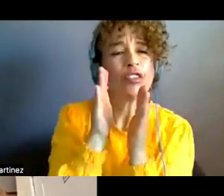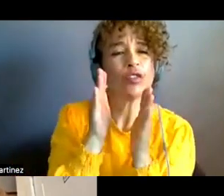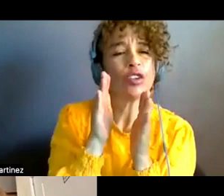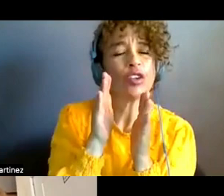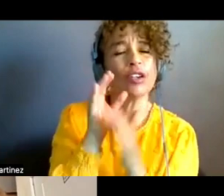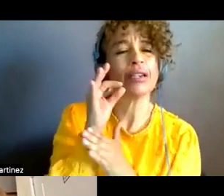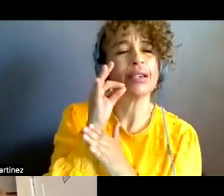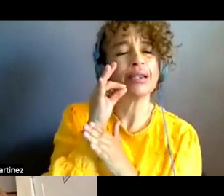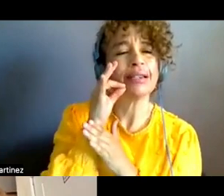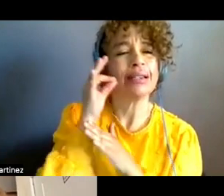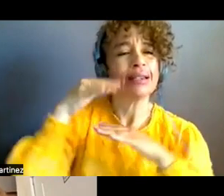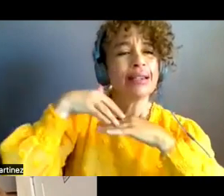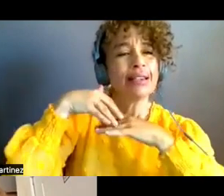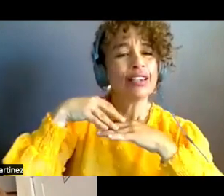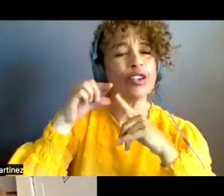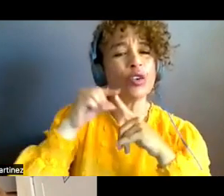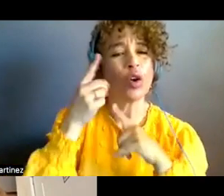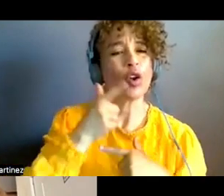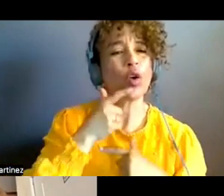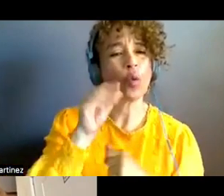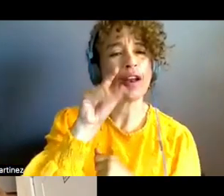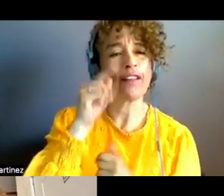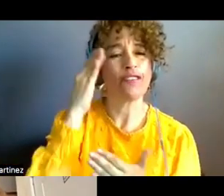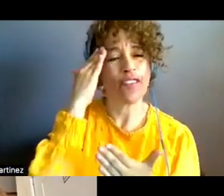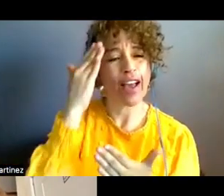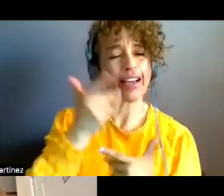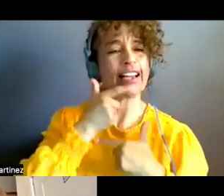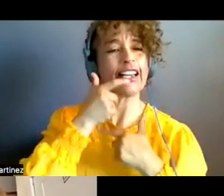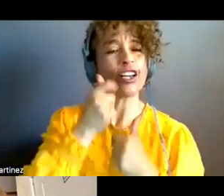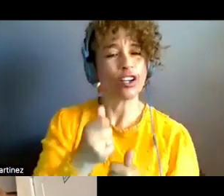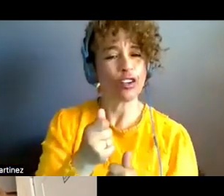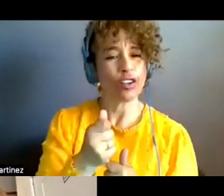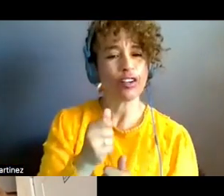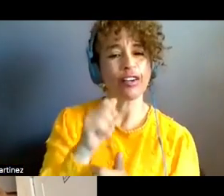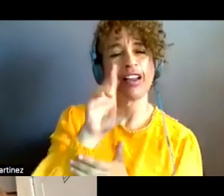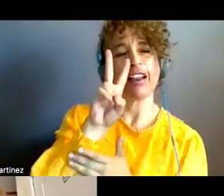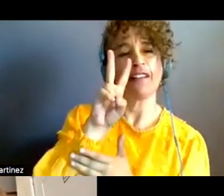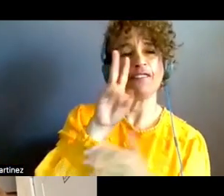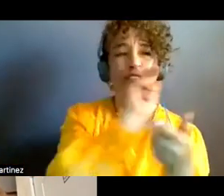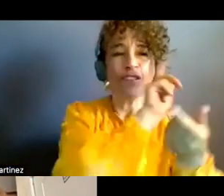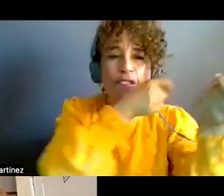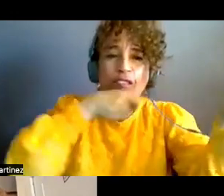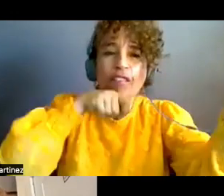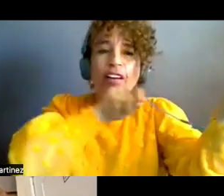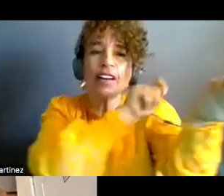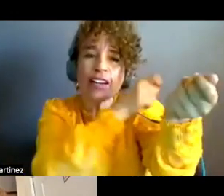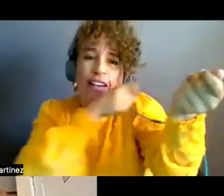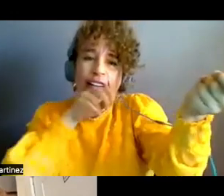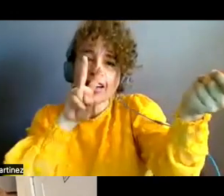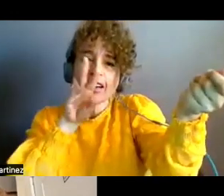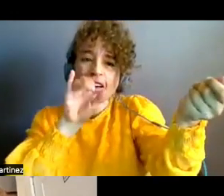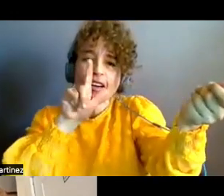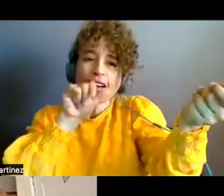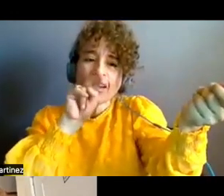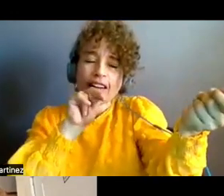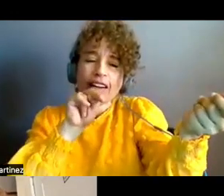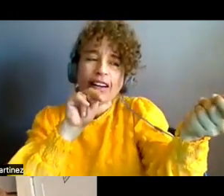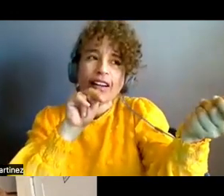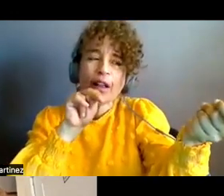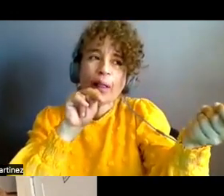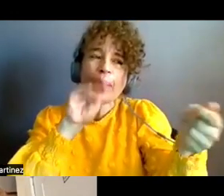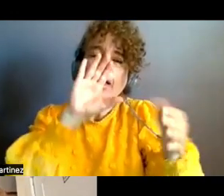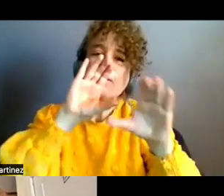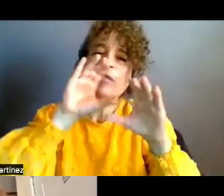Indian music. But the one interesting fact I know is that the violin has been a classical Indian instrument